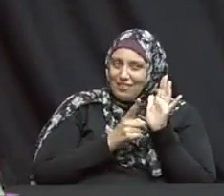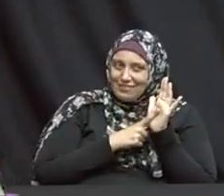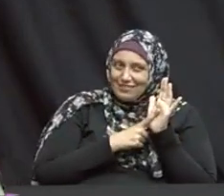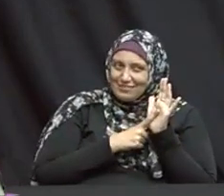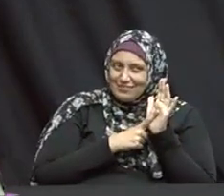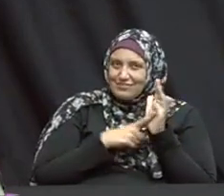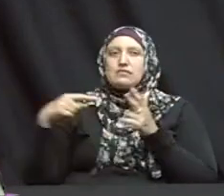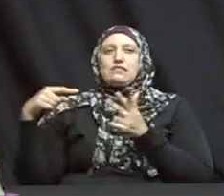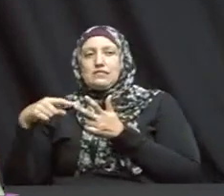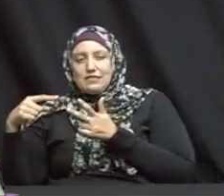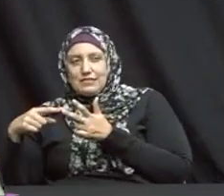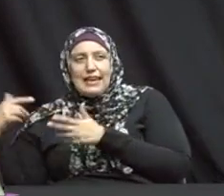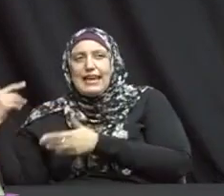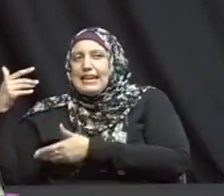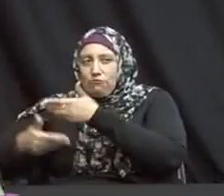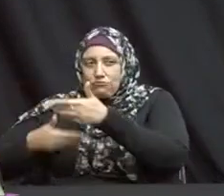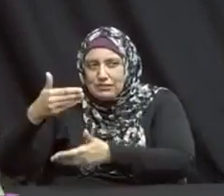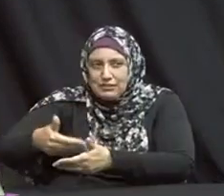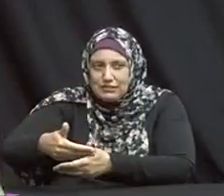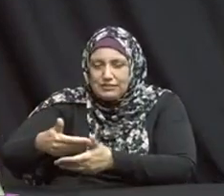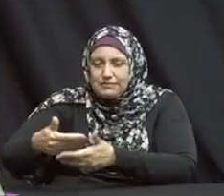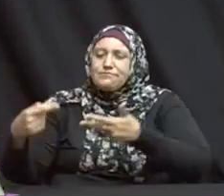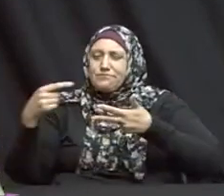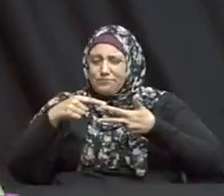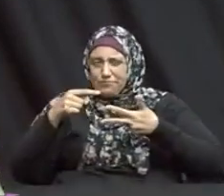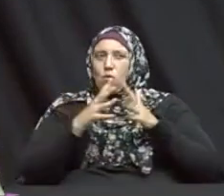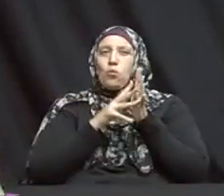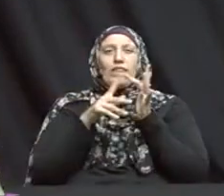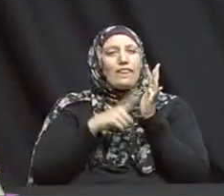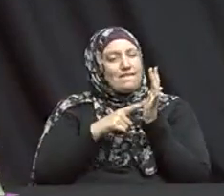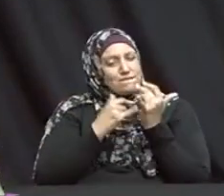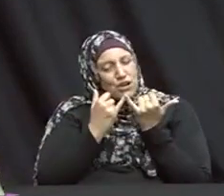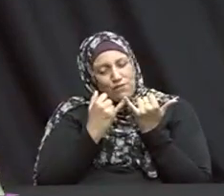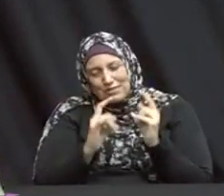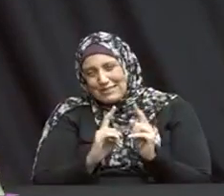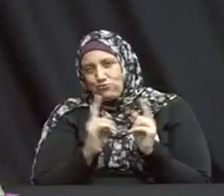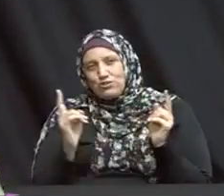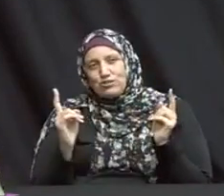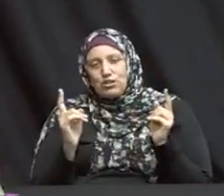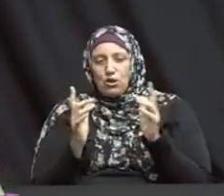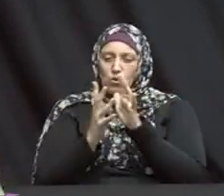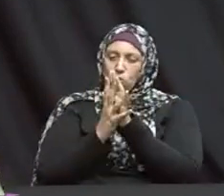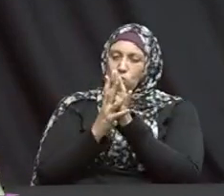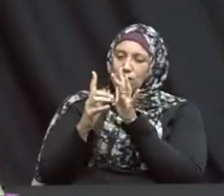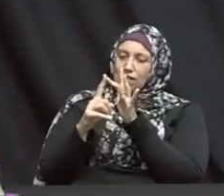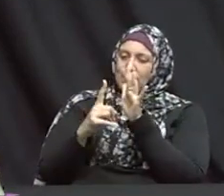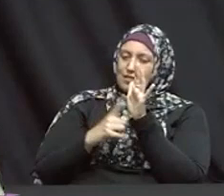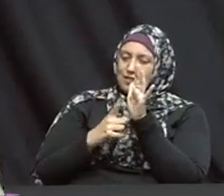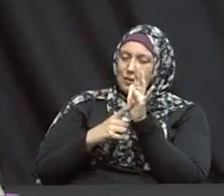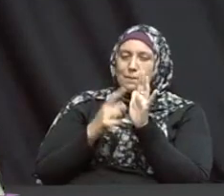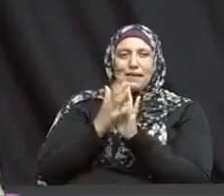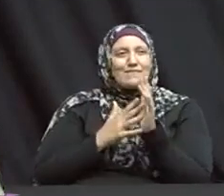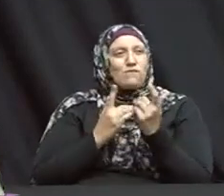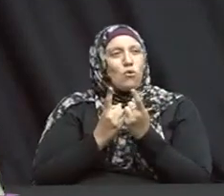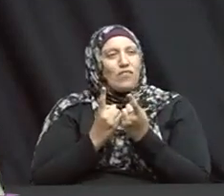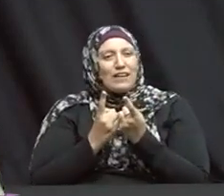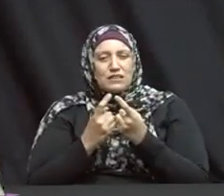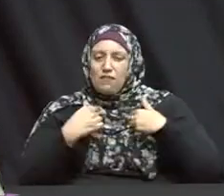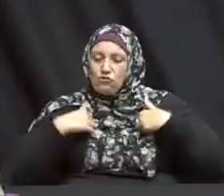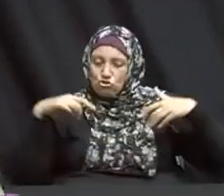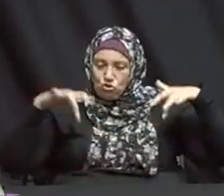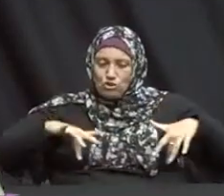very common misconception that last week we clarified, inshallah. Will, it means that for things that I haven't settled in my